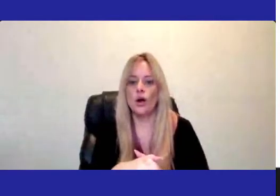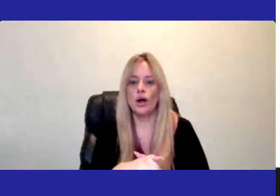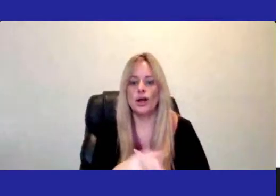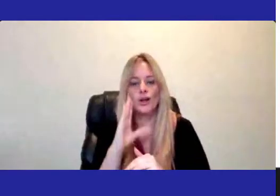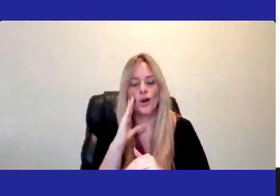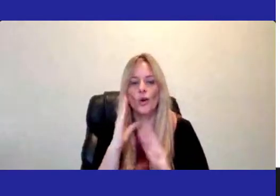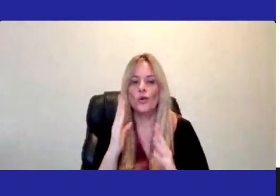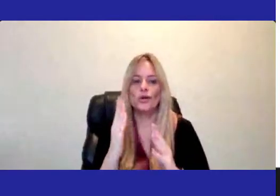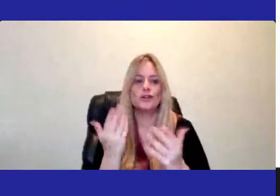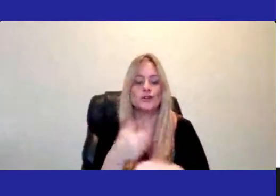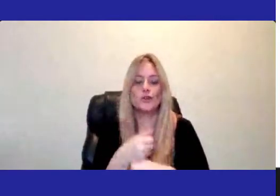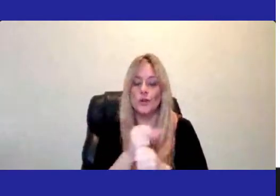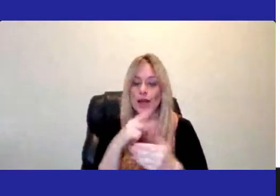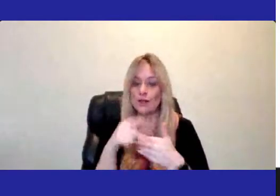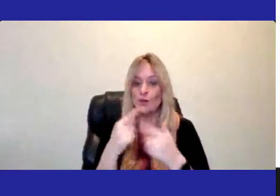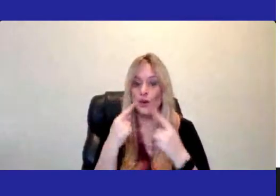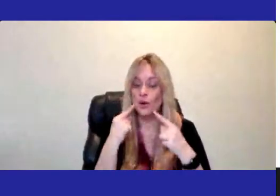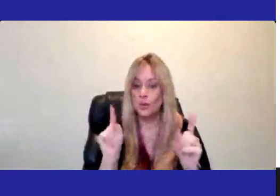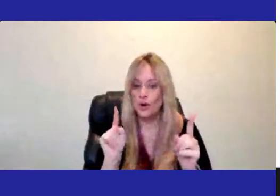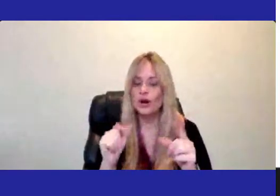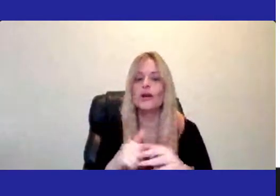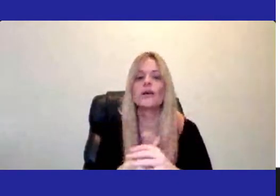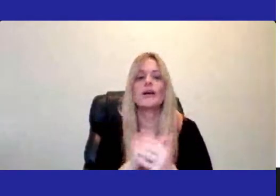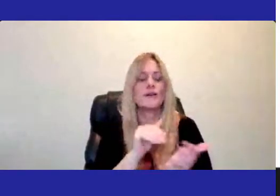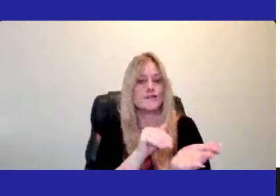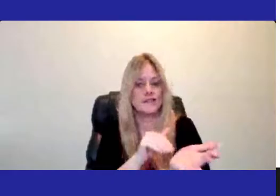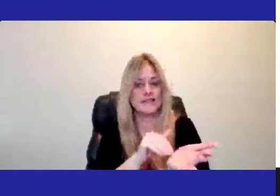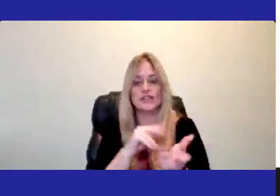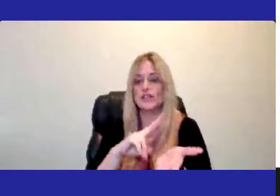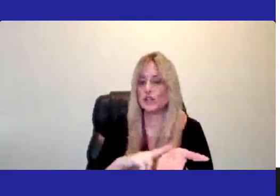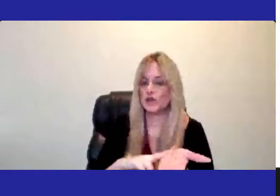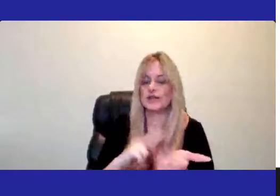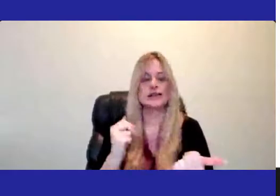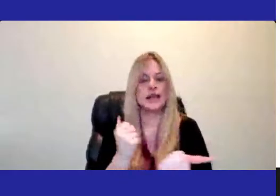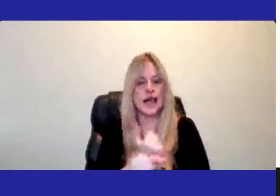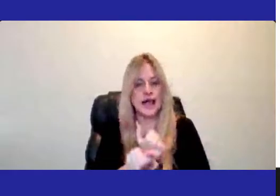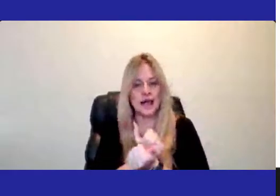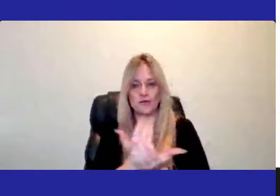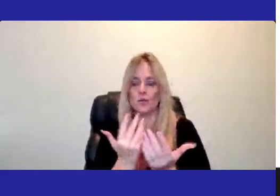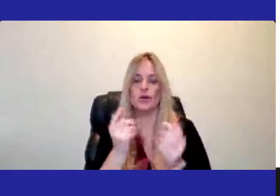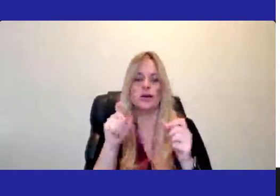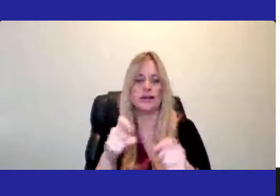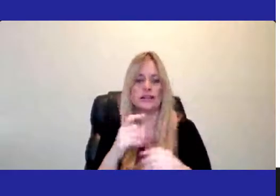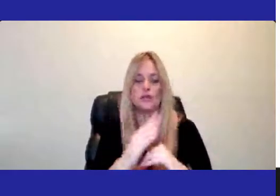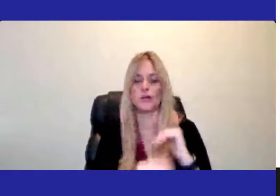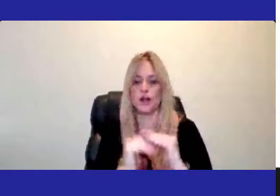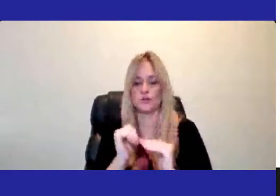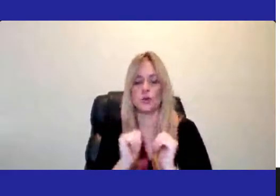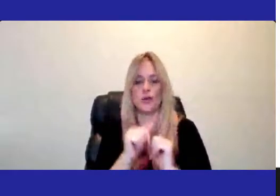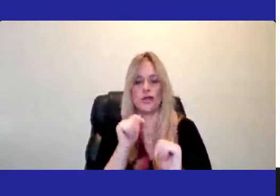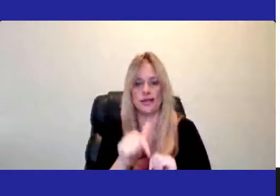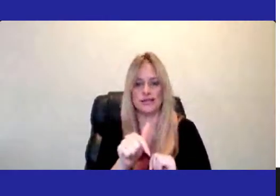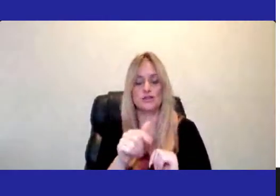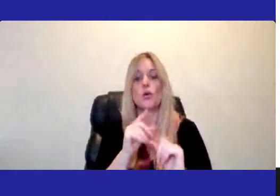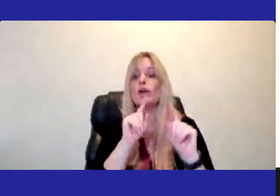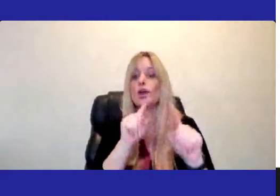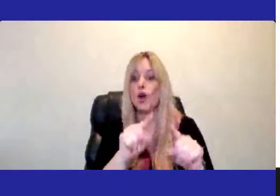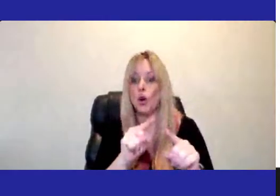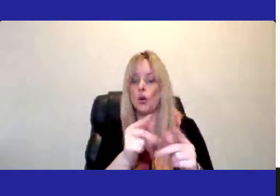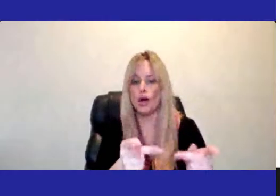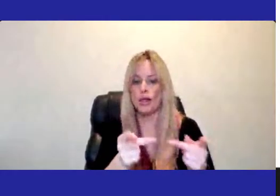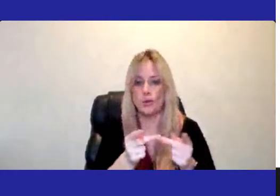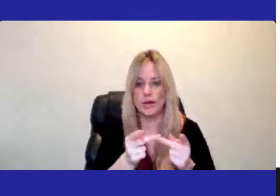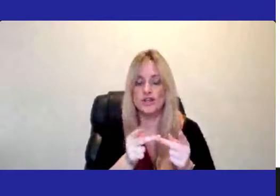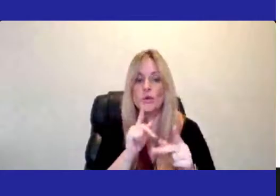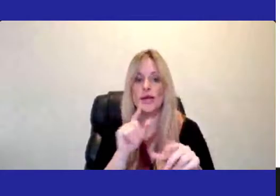In order to make our program work, the physicians, the nurses, everybody needs to be comfortable with this. And so we go on site and we actually train people. We